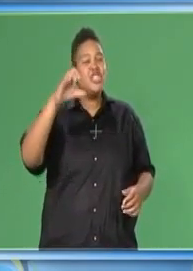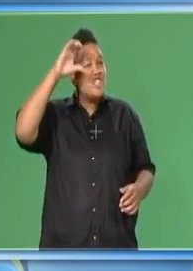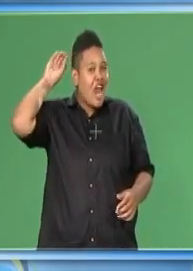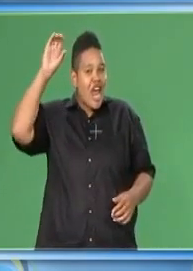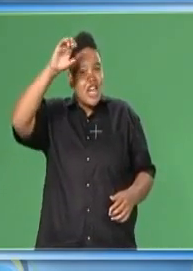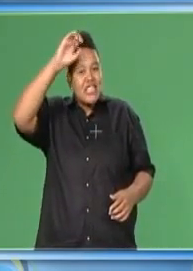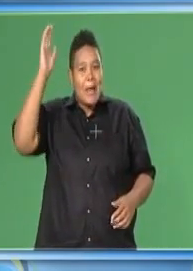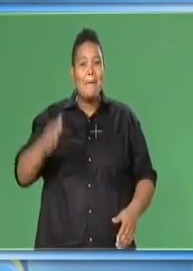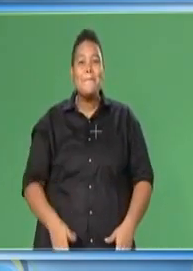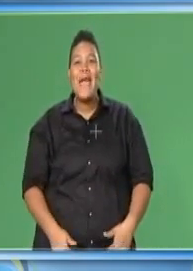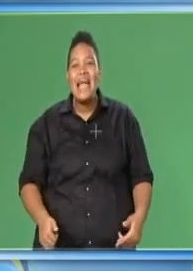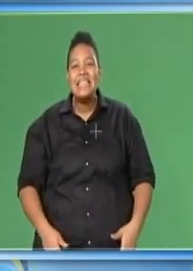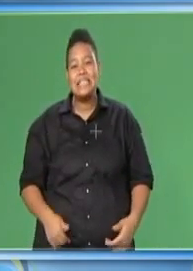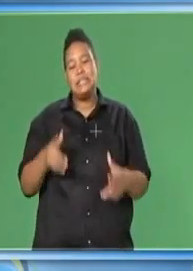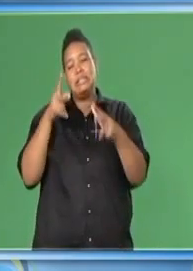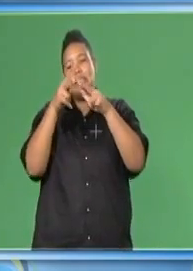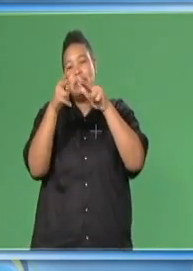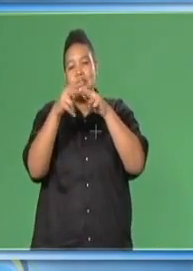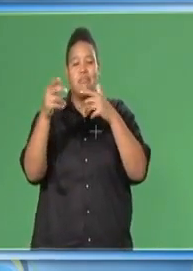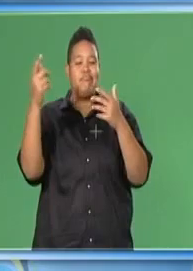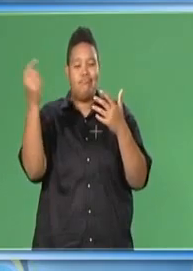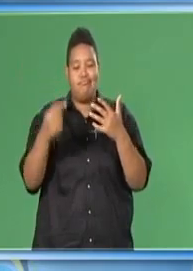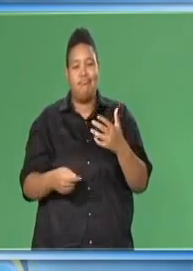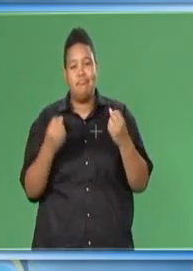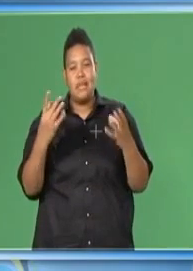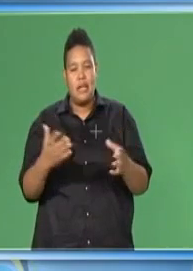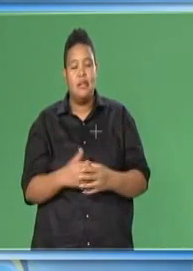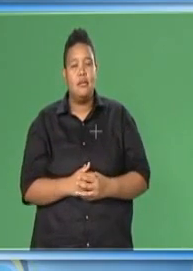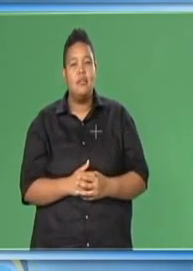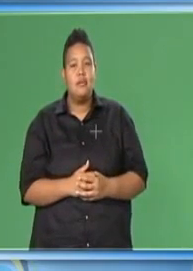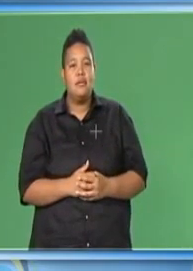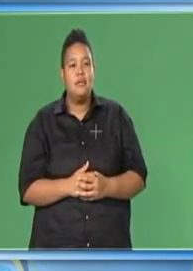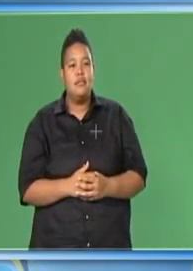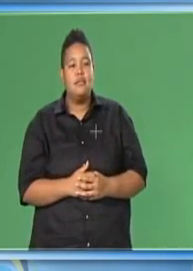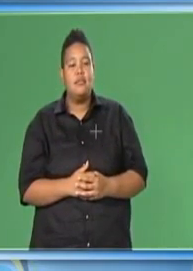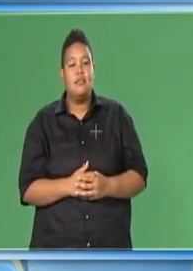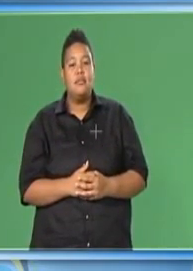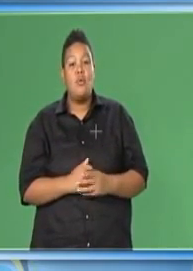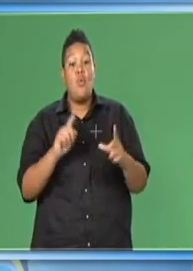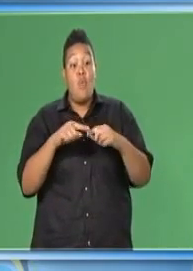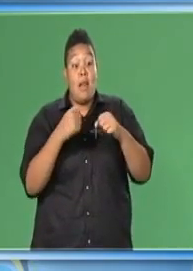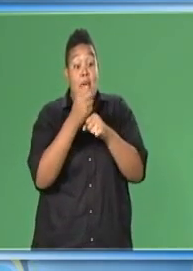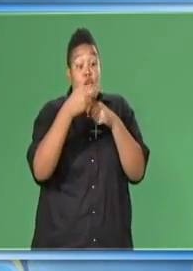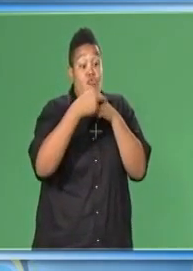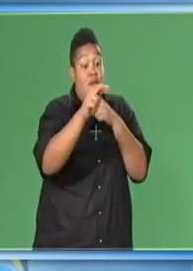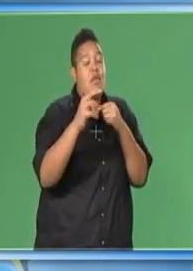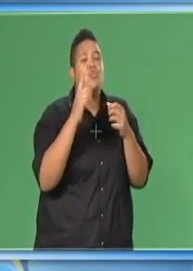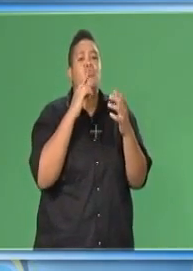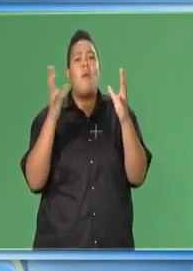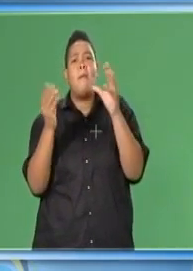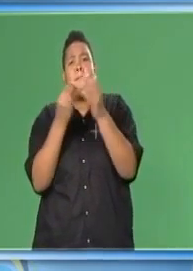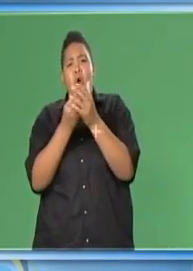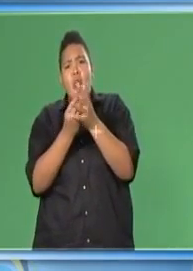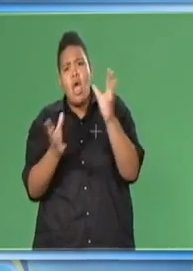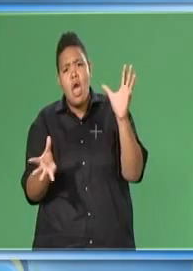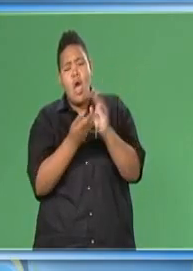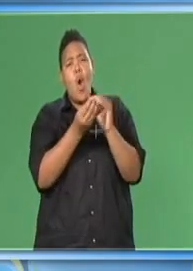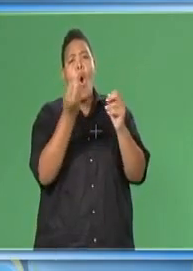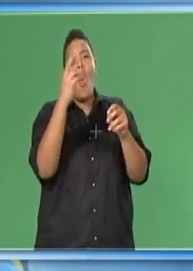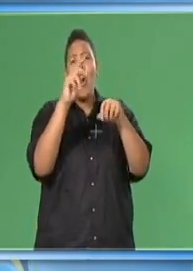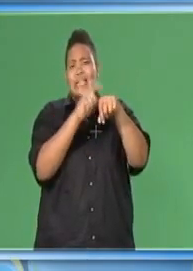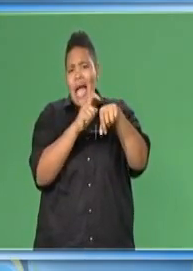seem, become, appear, remain, grow, sound, stay, pleased. Example,